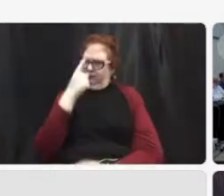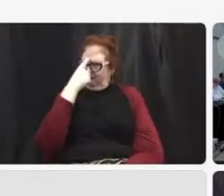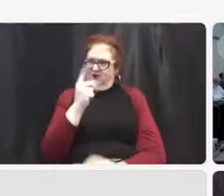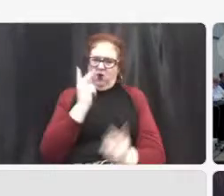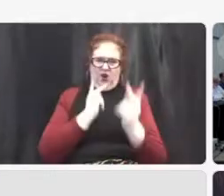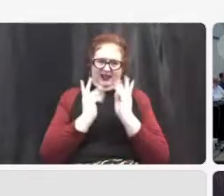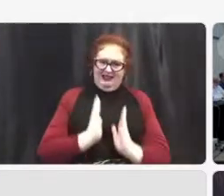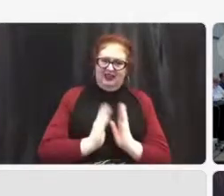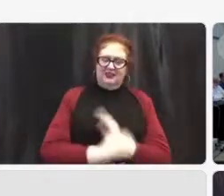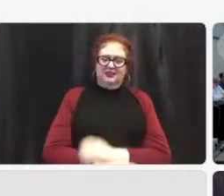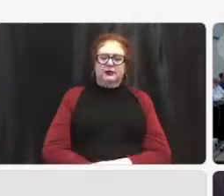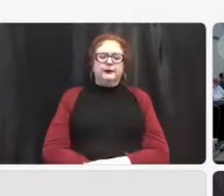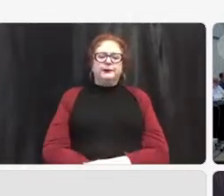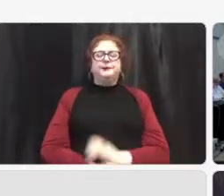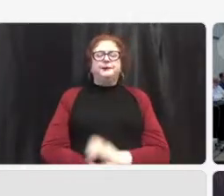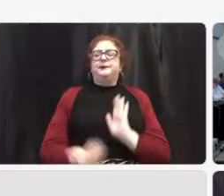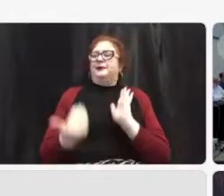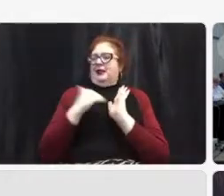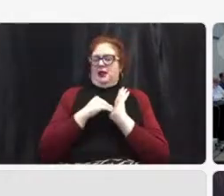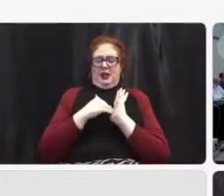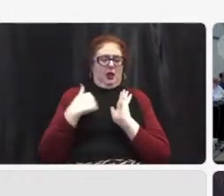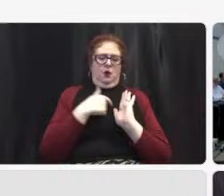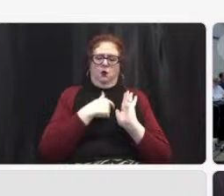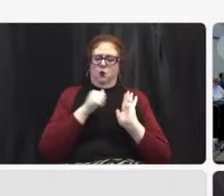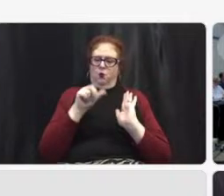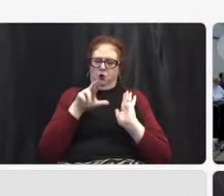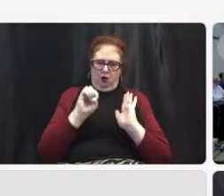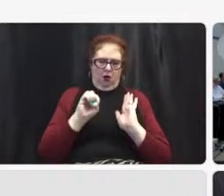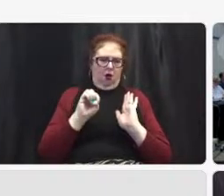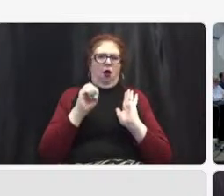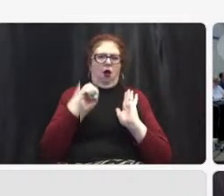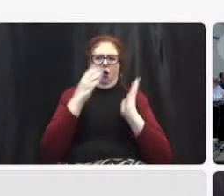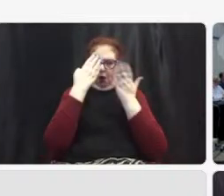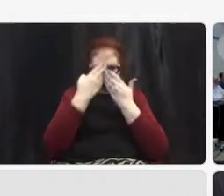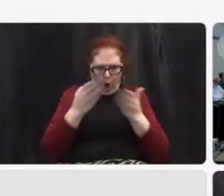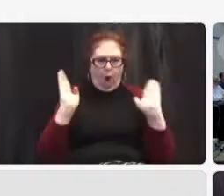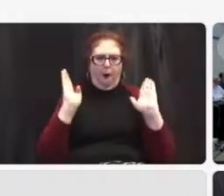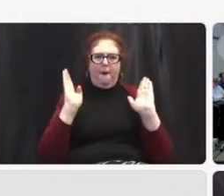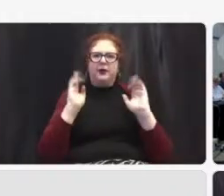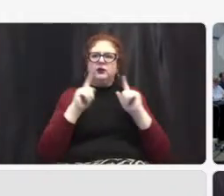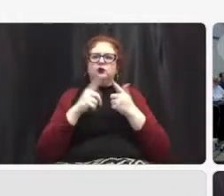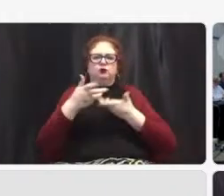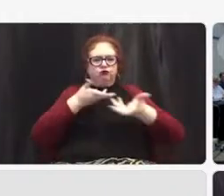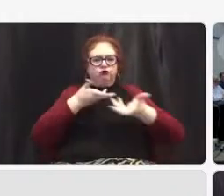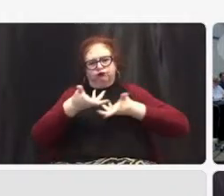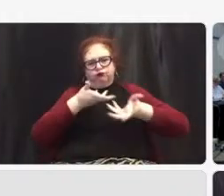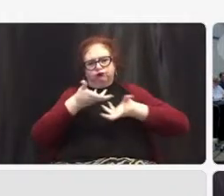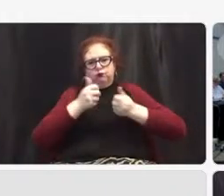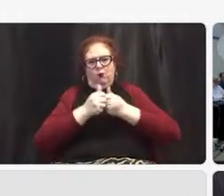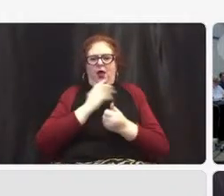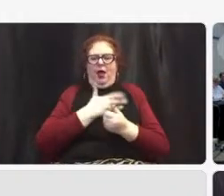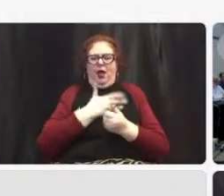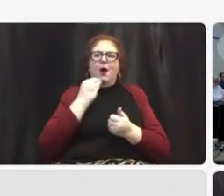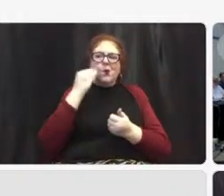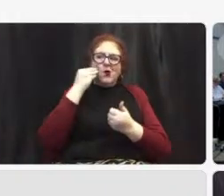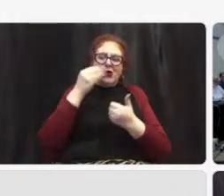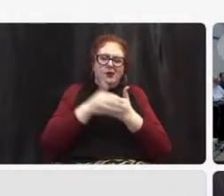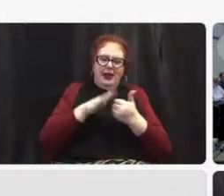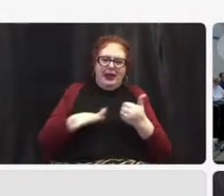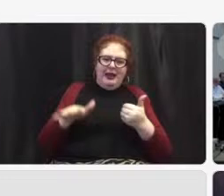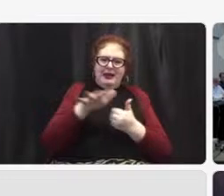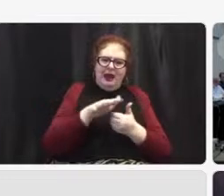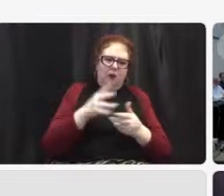But again, we're open to talking with our neighbors and figuring out what the pain points are for them